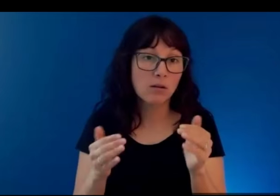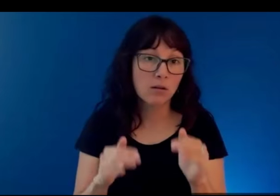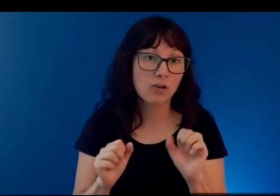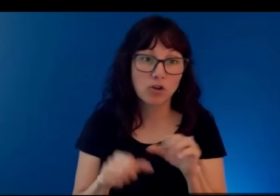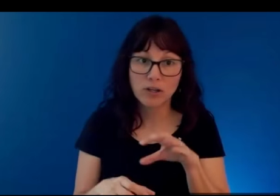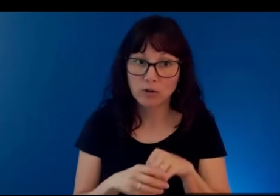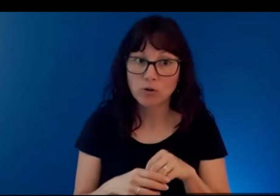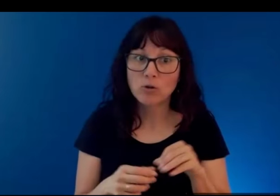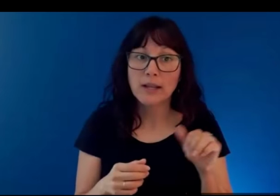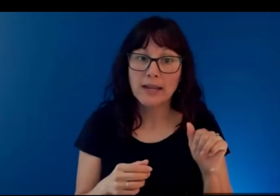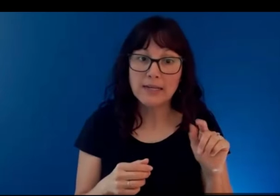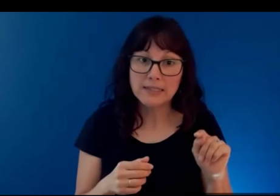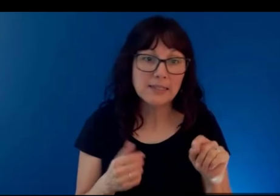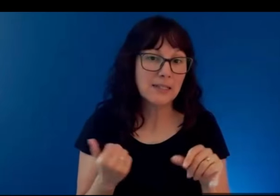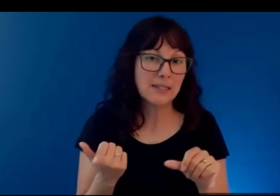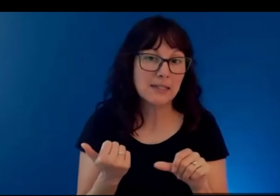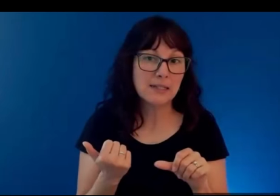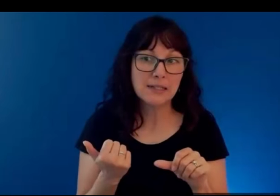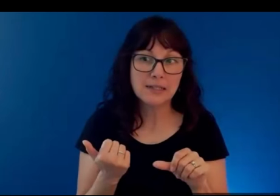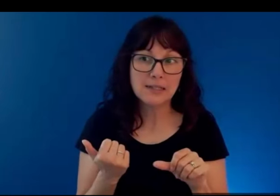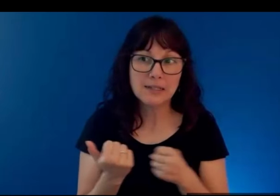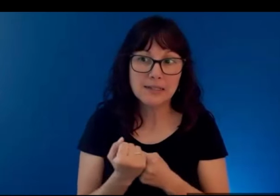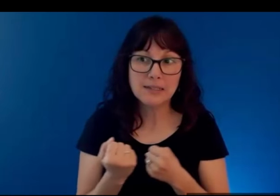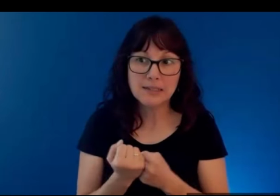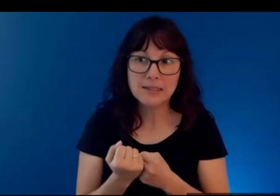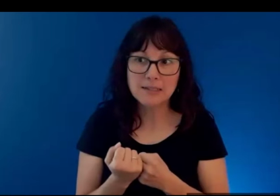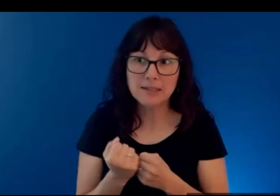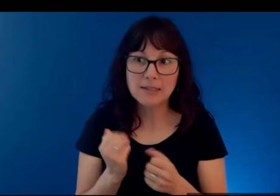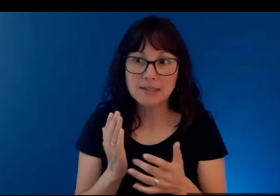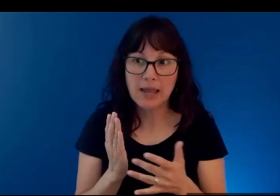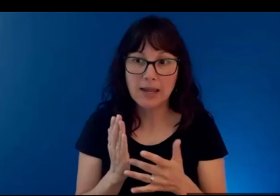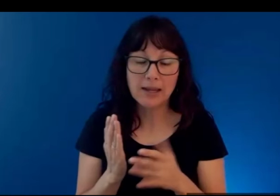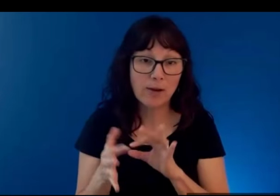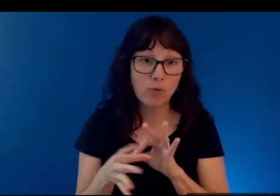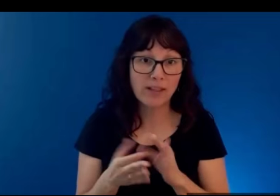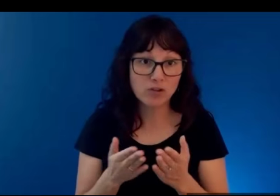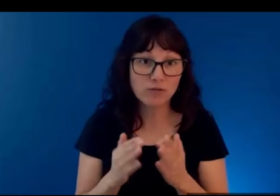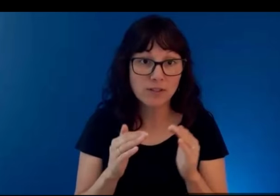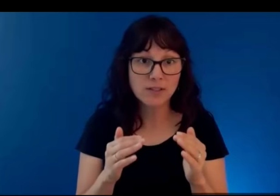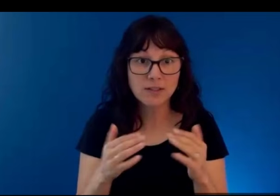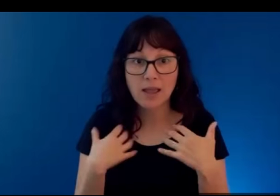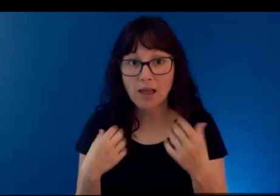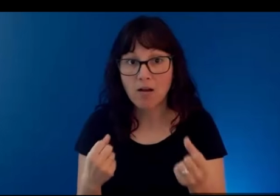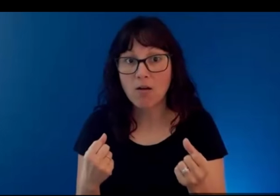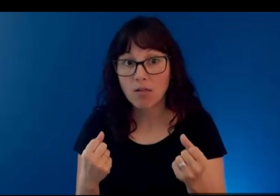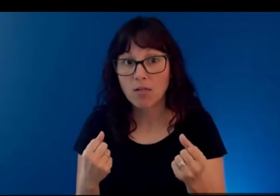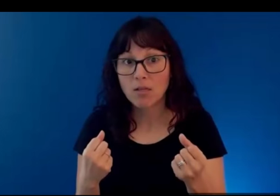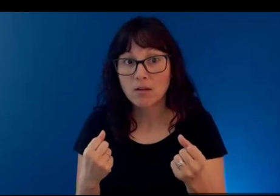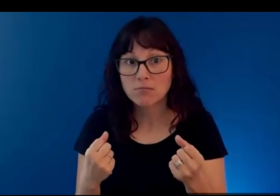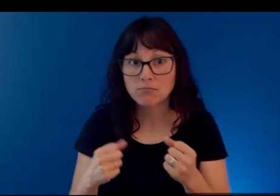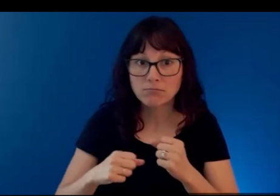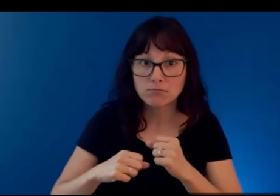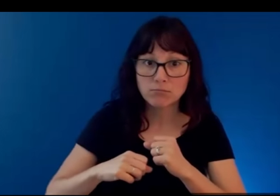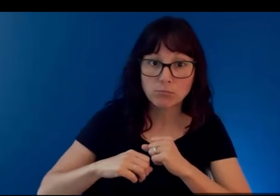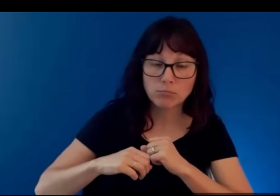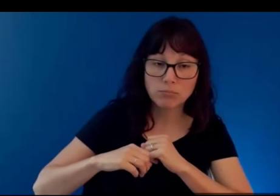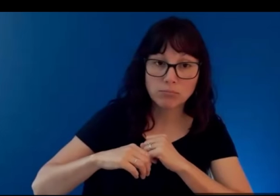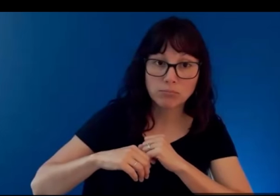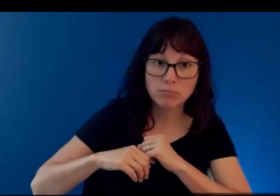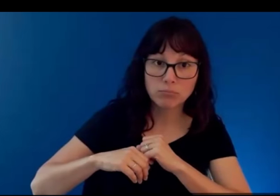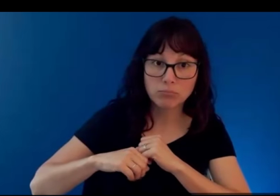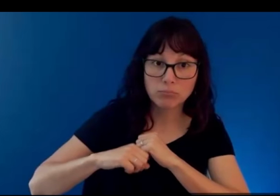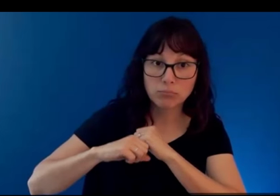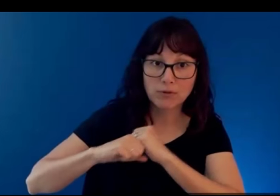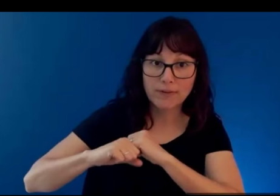could include assisted technology and related services, health, prevention and wellness